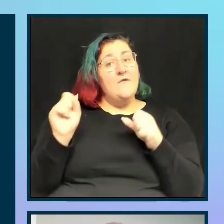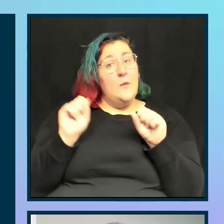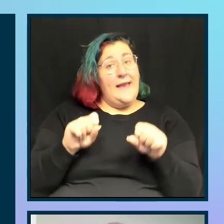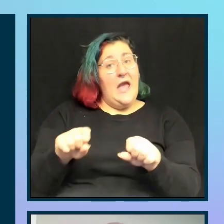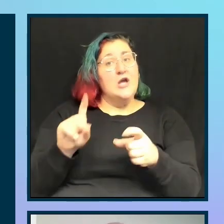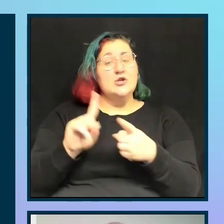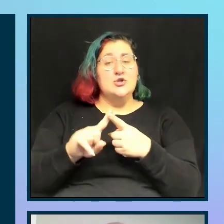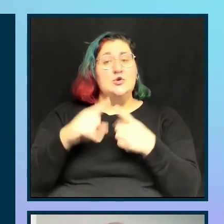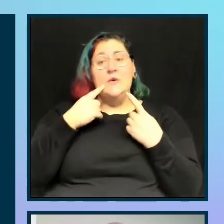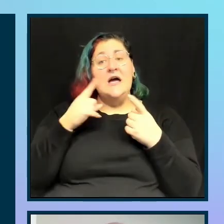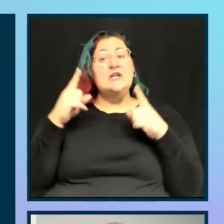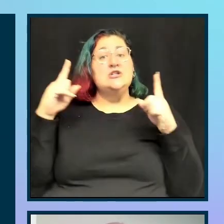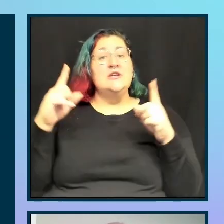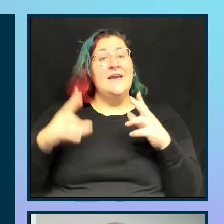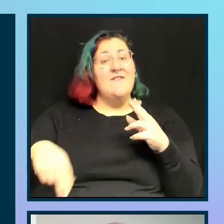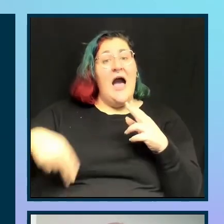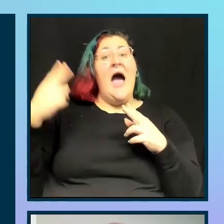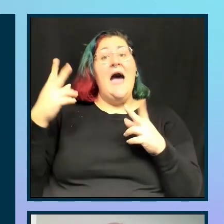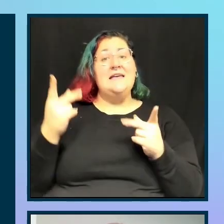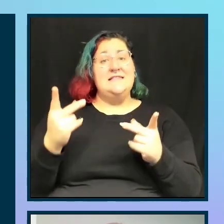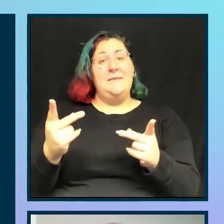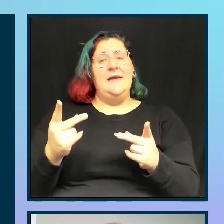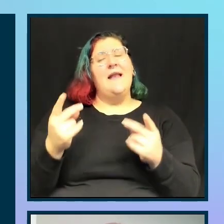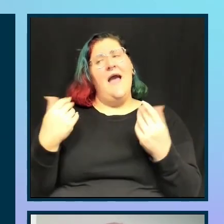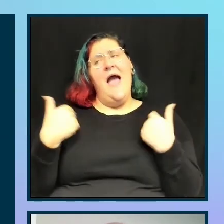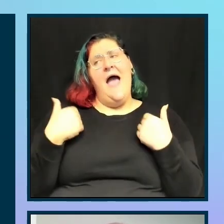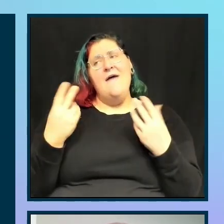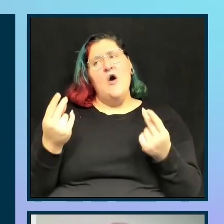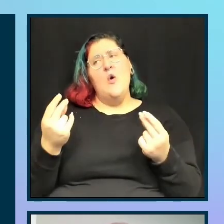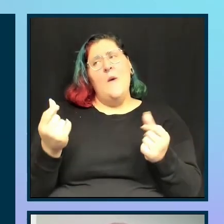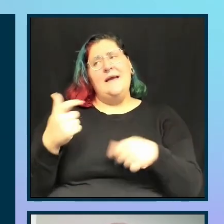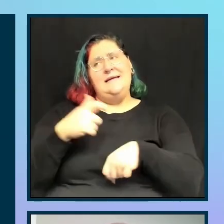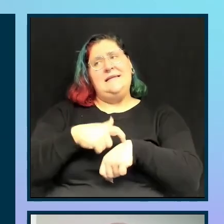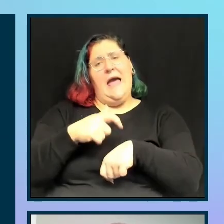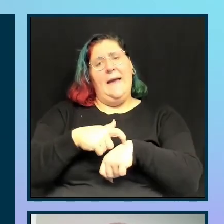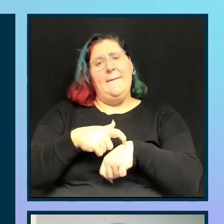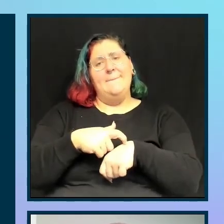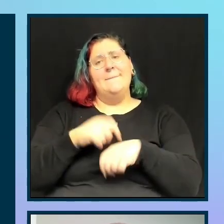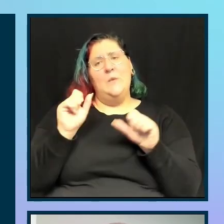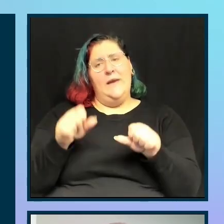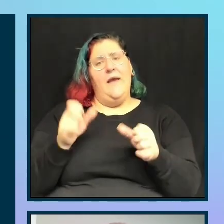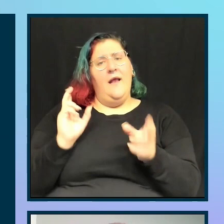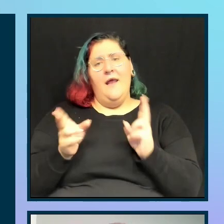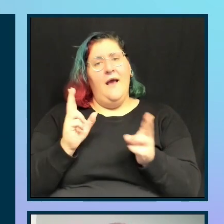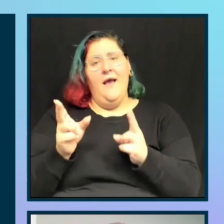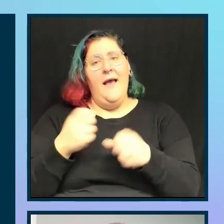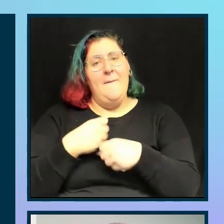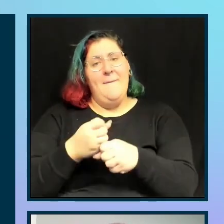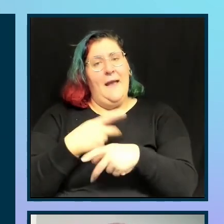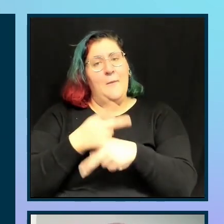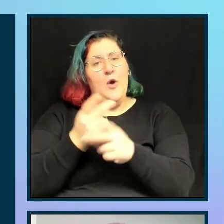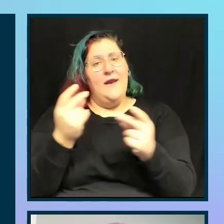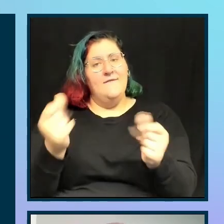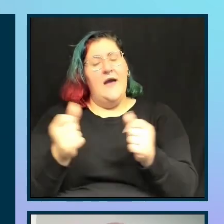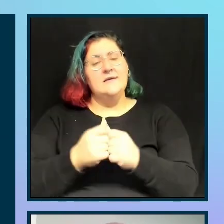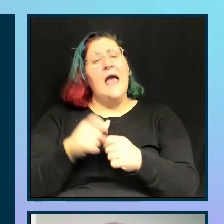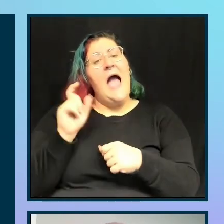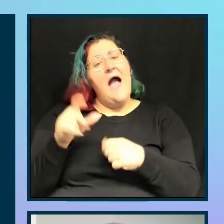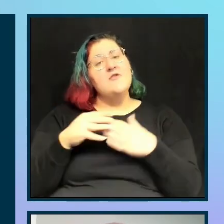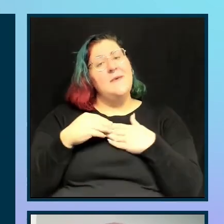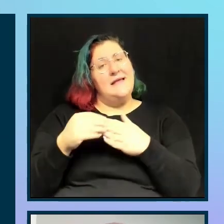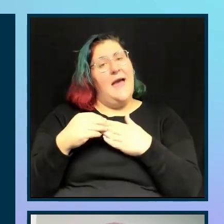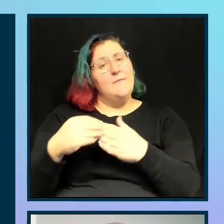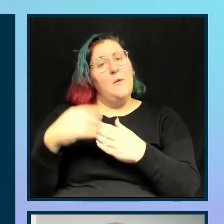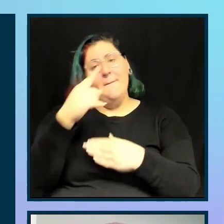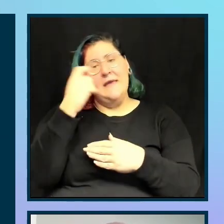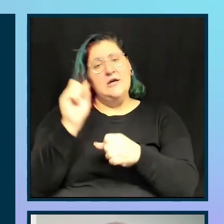workflow so we get things in quick turnaround times. And we aim to be adaptable because we work with a broad range of different types of customers, ranging from